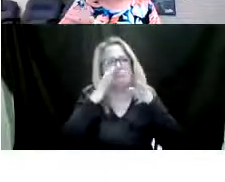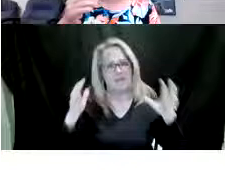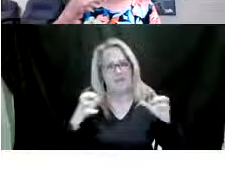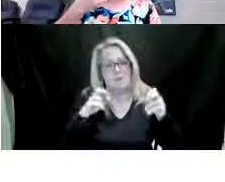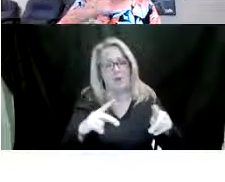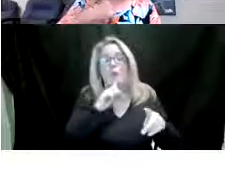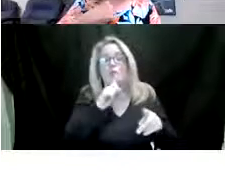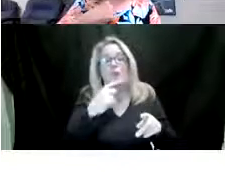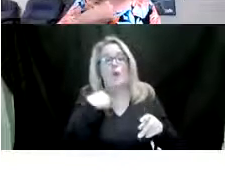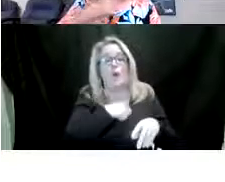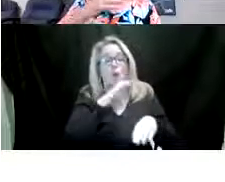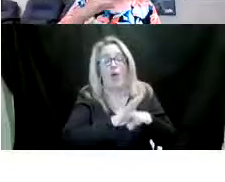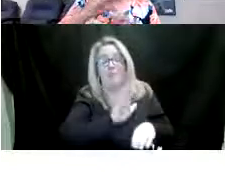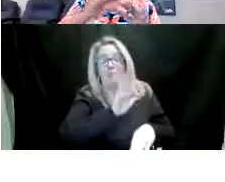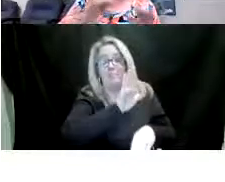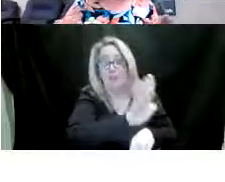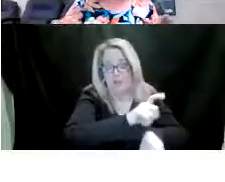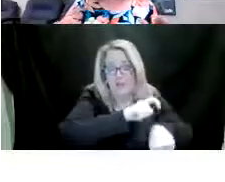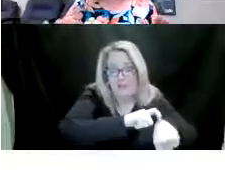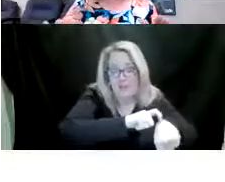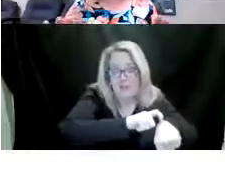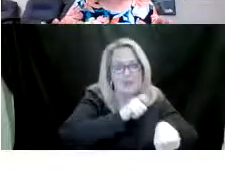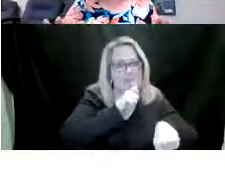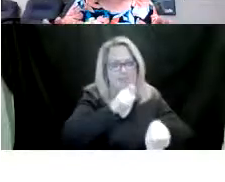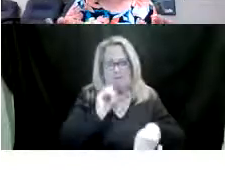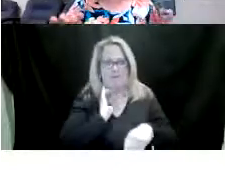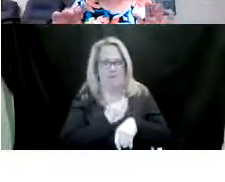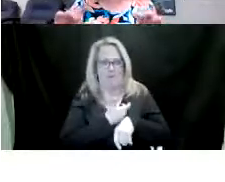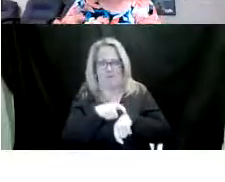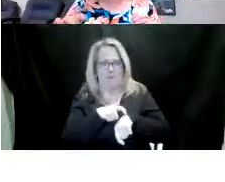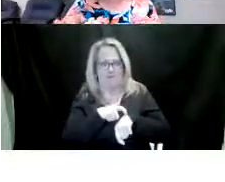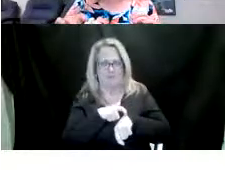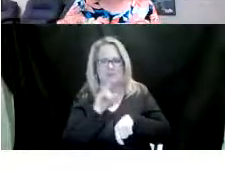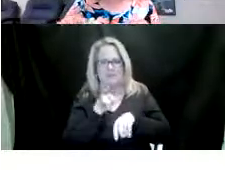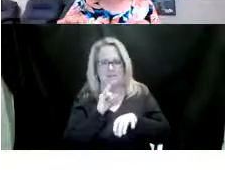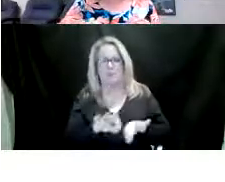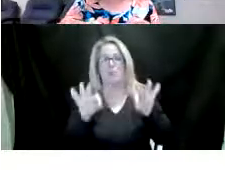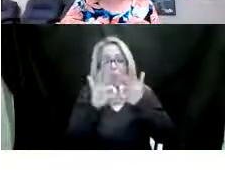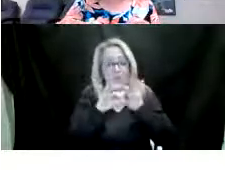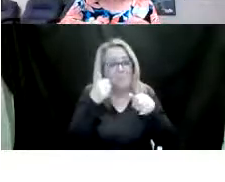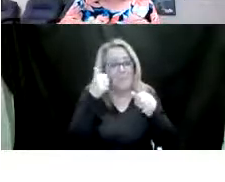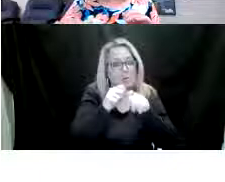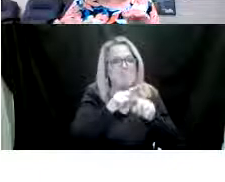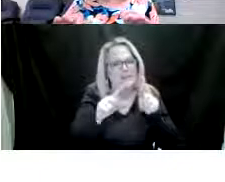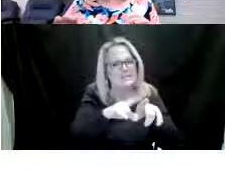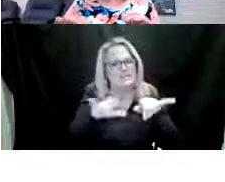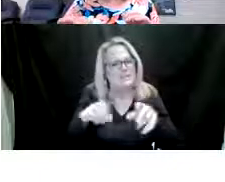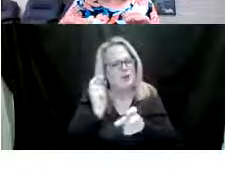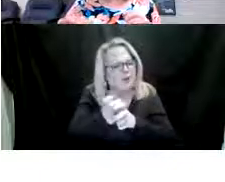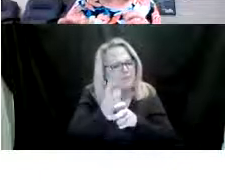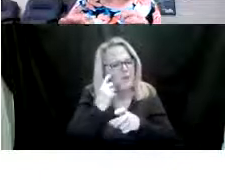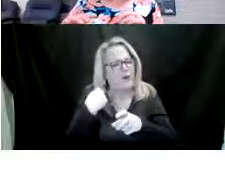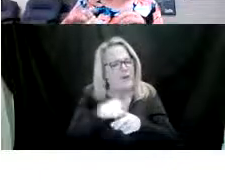time, not our time. And that's just a really important thing to remember, and something really hard to do sometimes. The